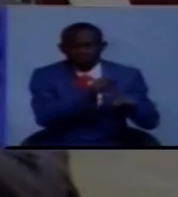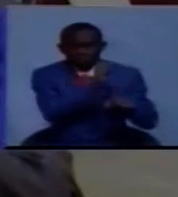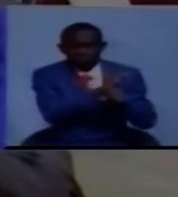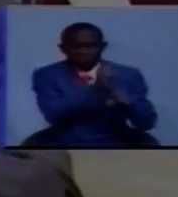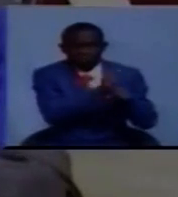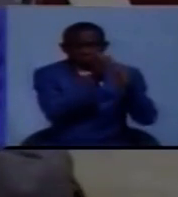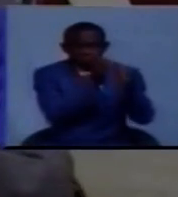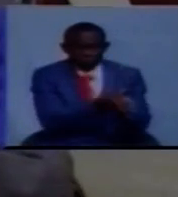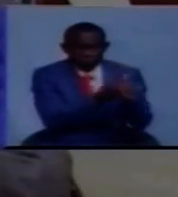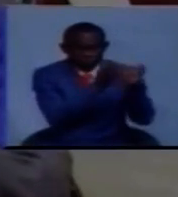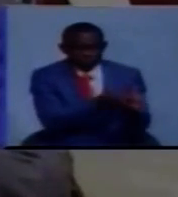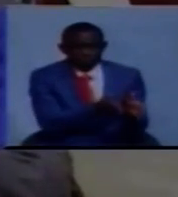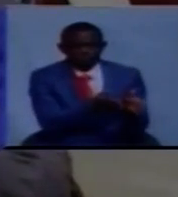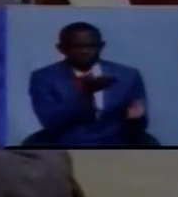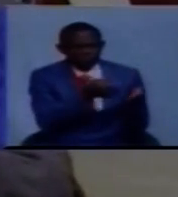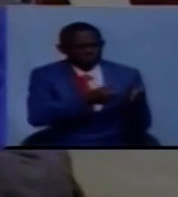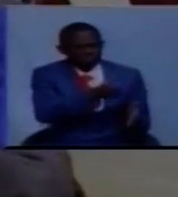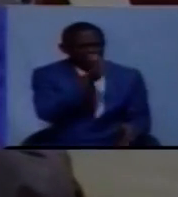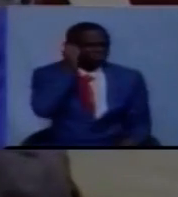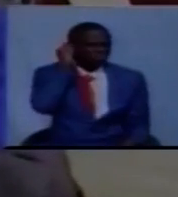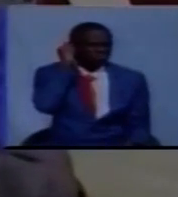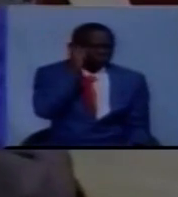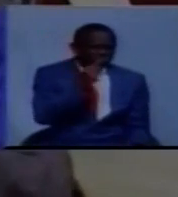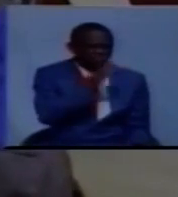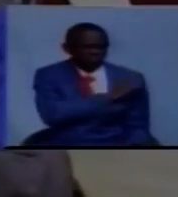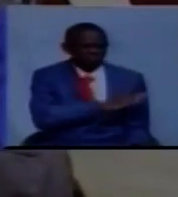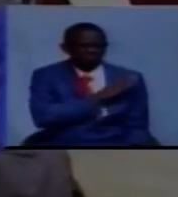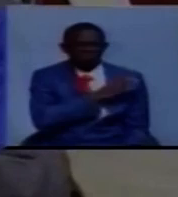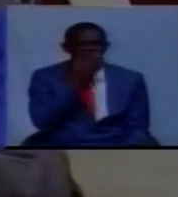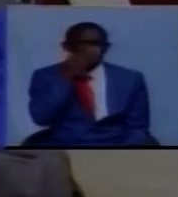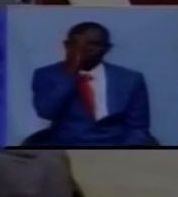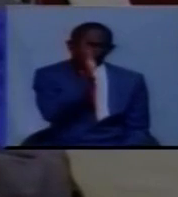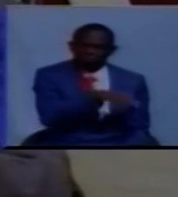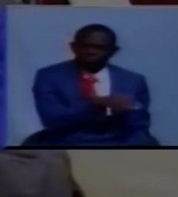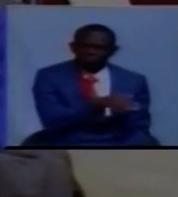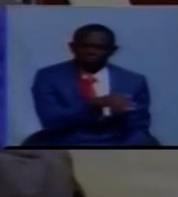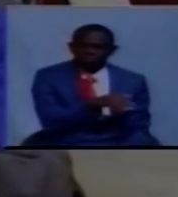you are indisciplined or because of the employment,